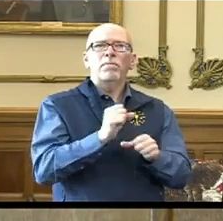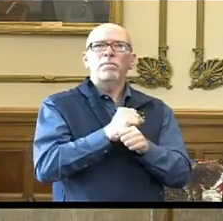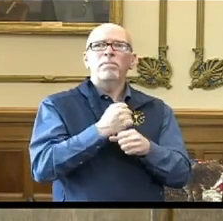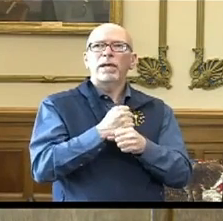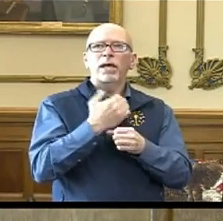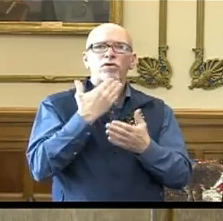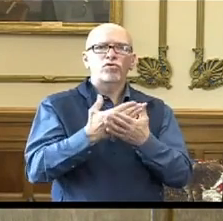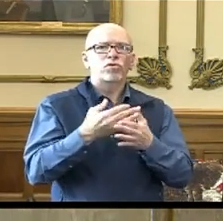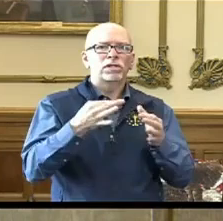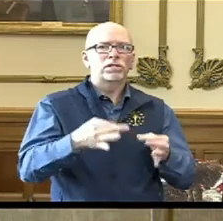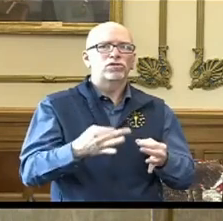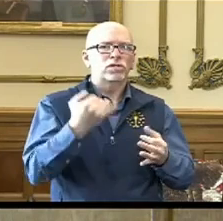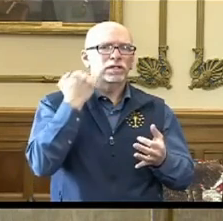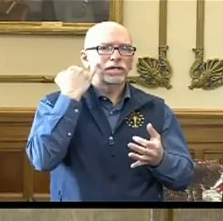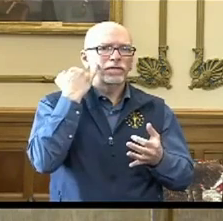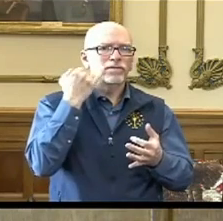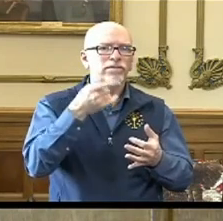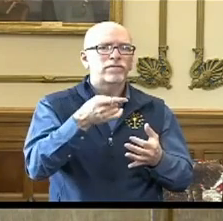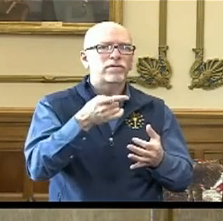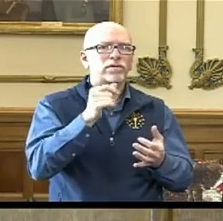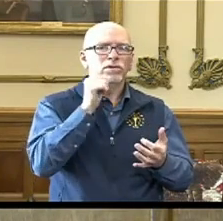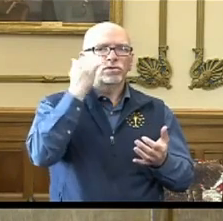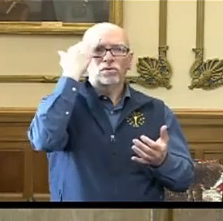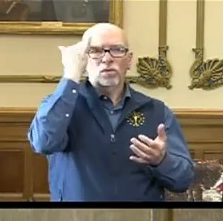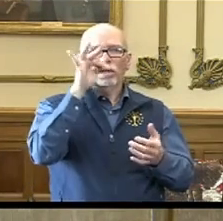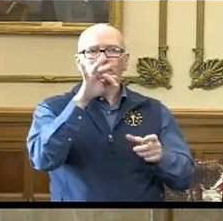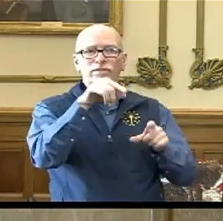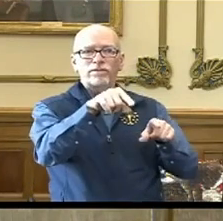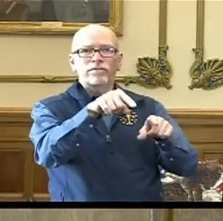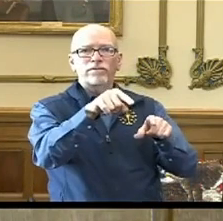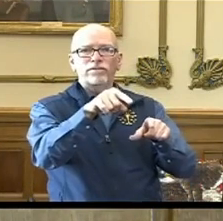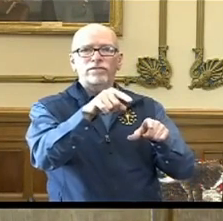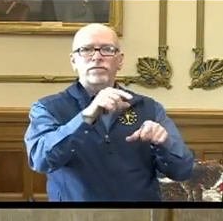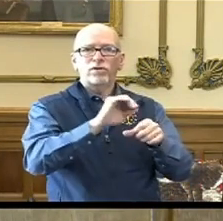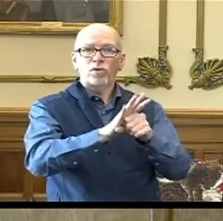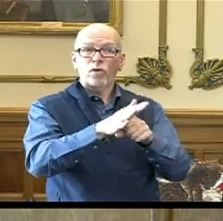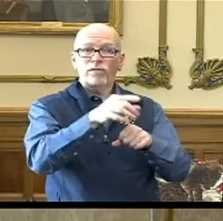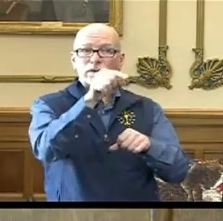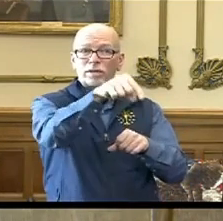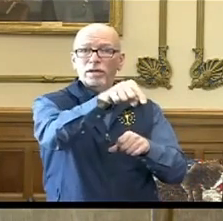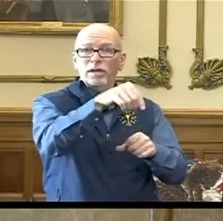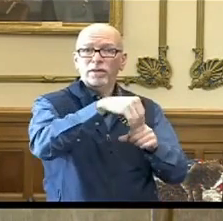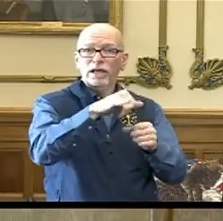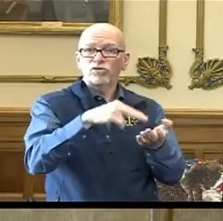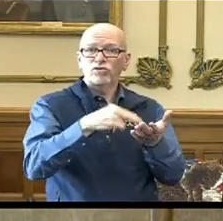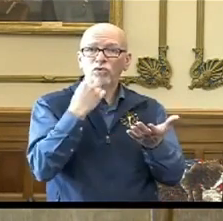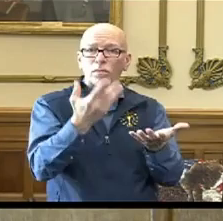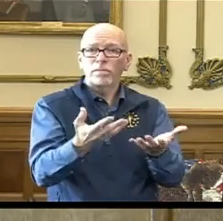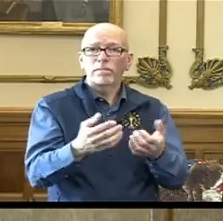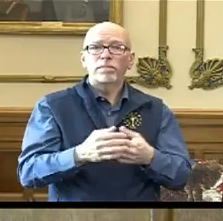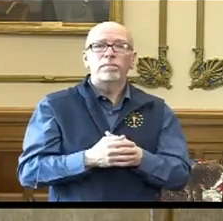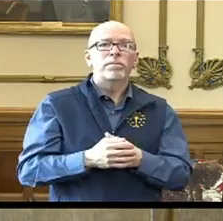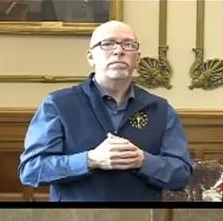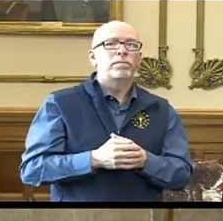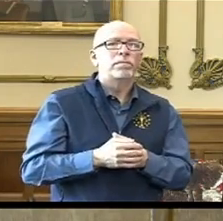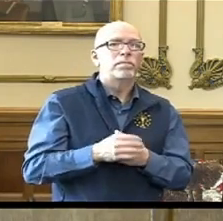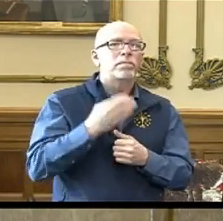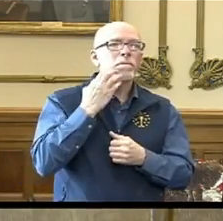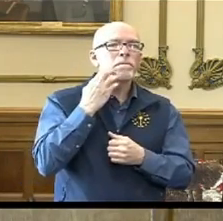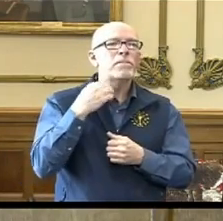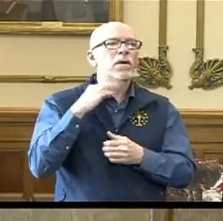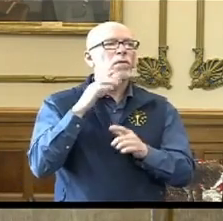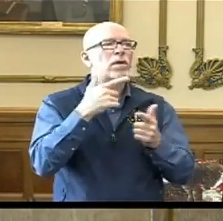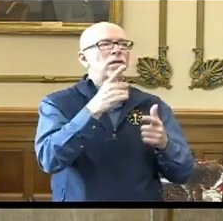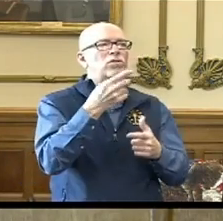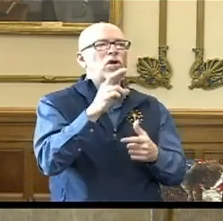informed decision if he doesn't know if COVID-19 is in that home? So I'm going to let